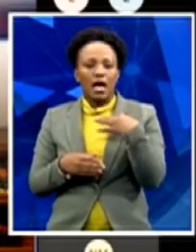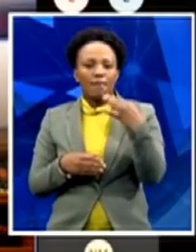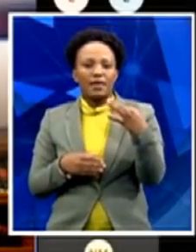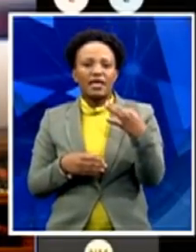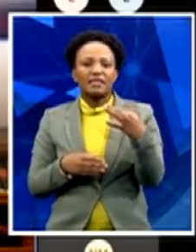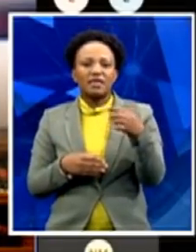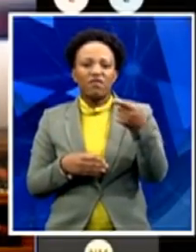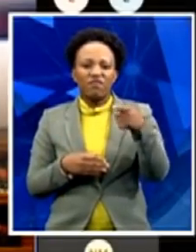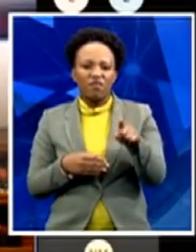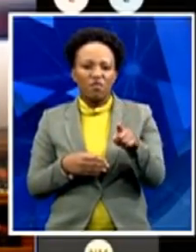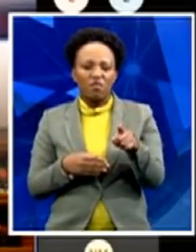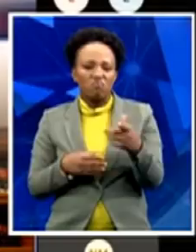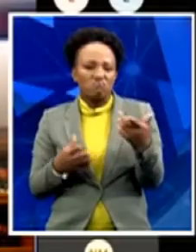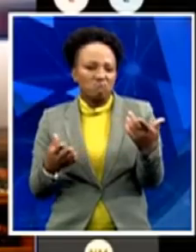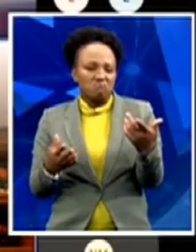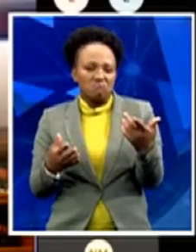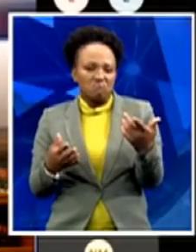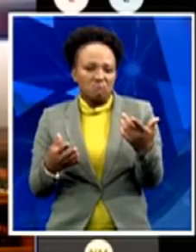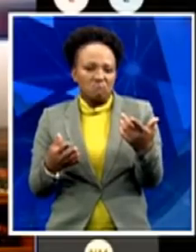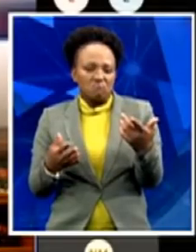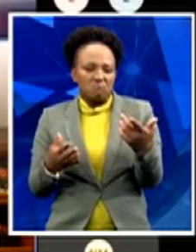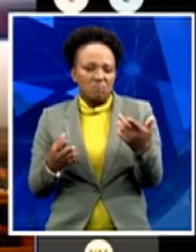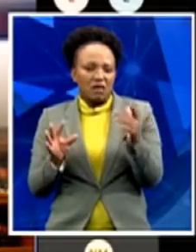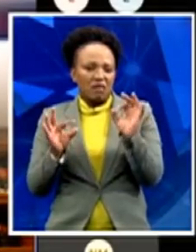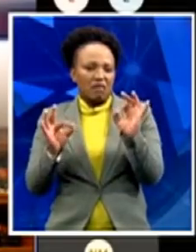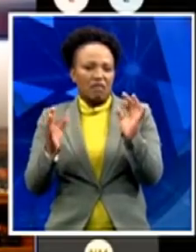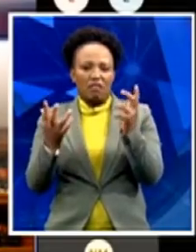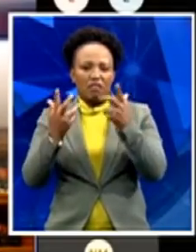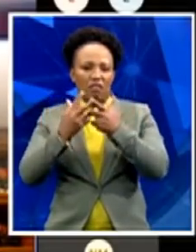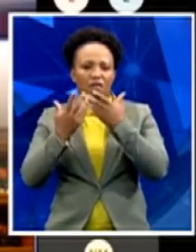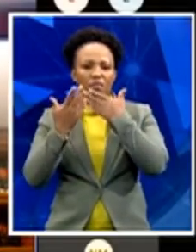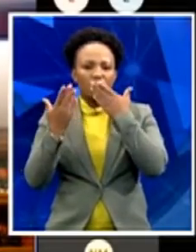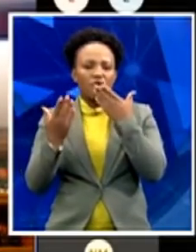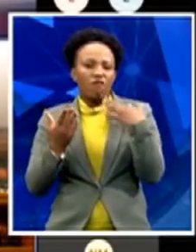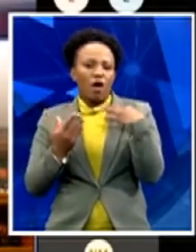set in dealing with applications of an urgent nature.